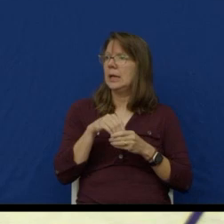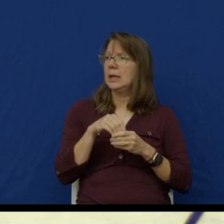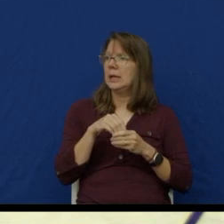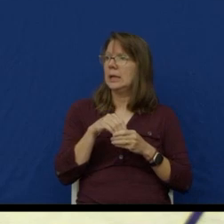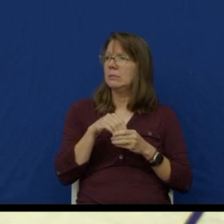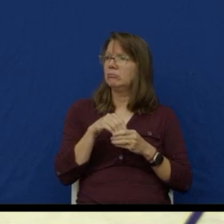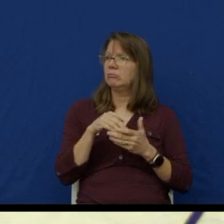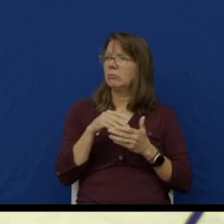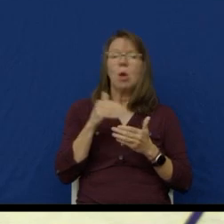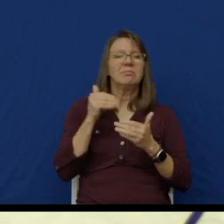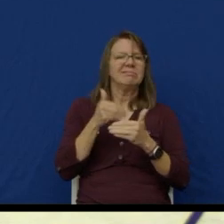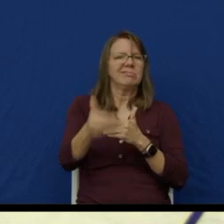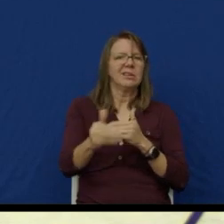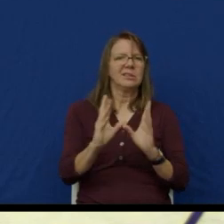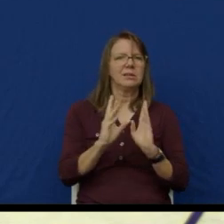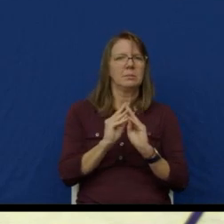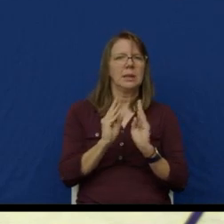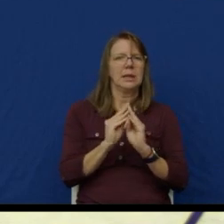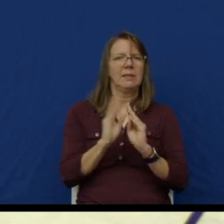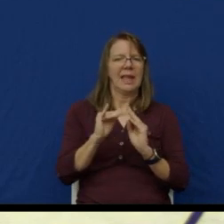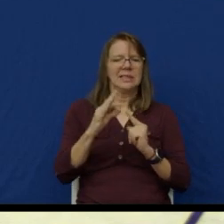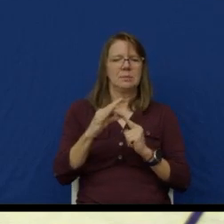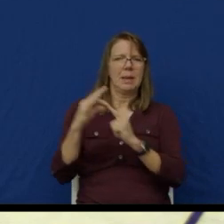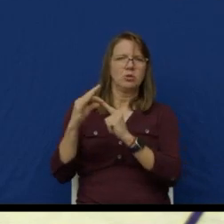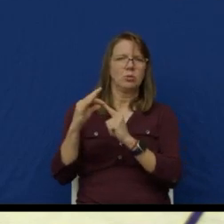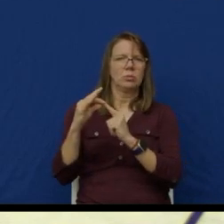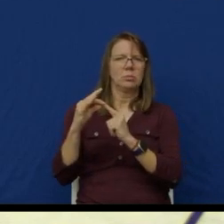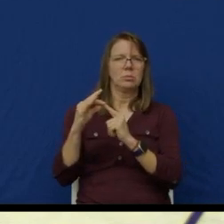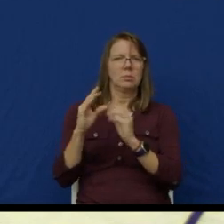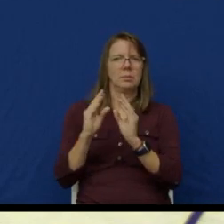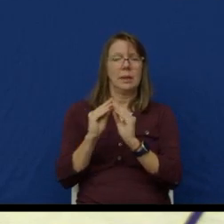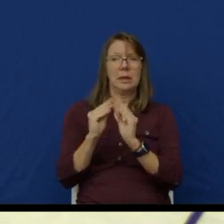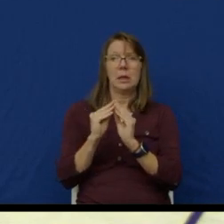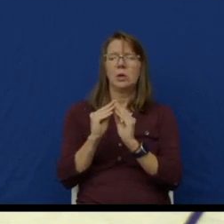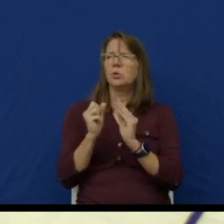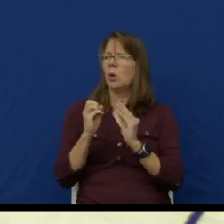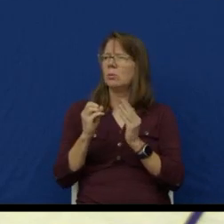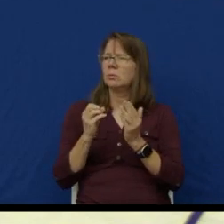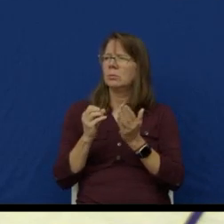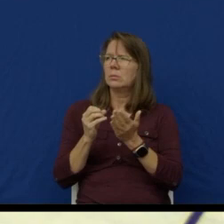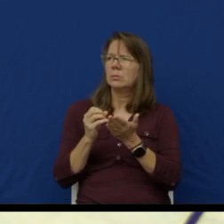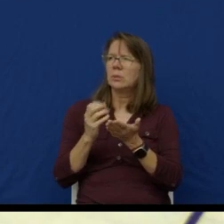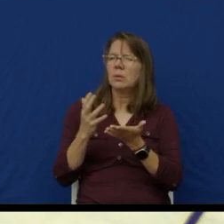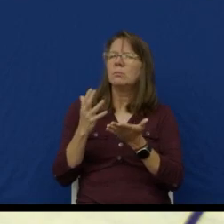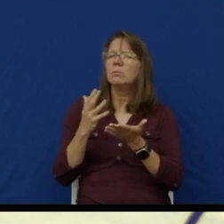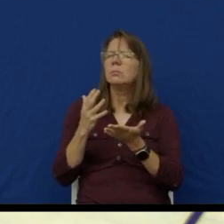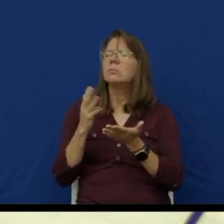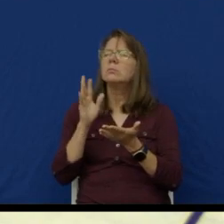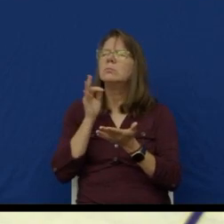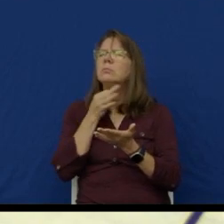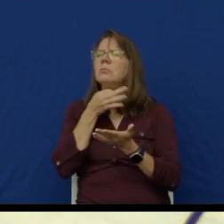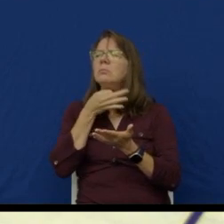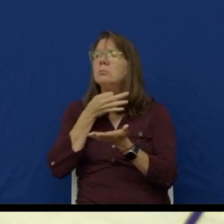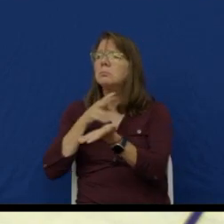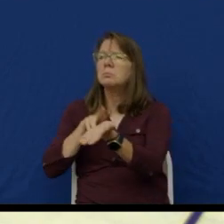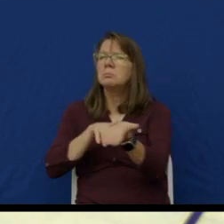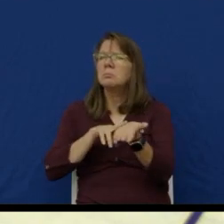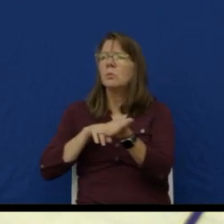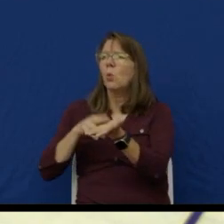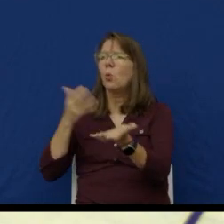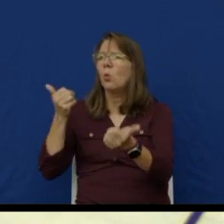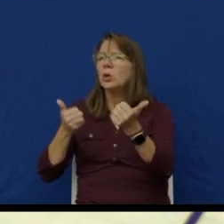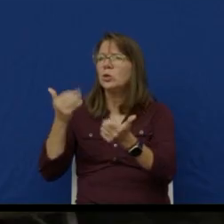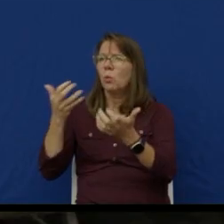at our next meeting, even the call meeting. So let me just get a sense of, do you want to delay the action